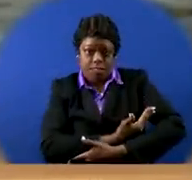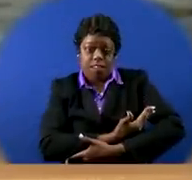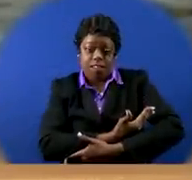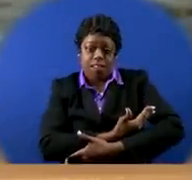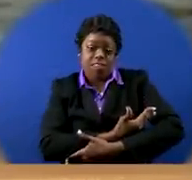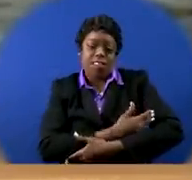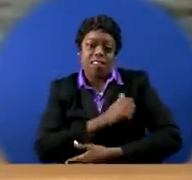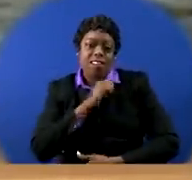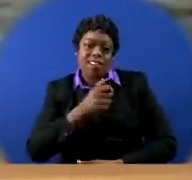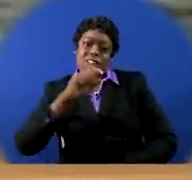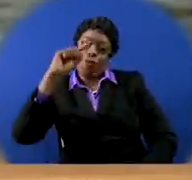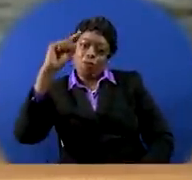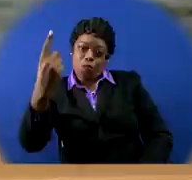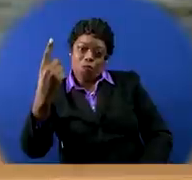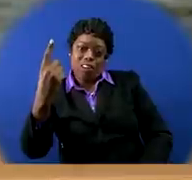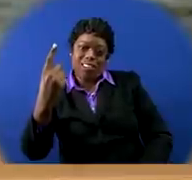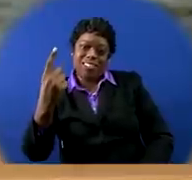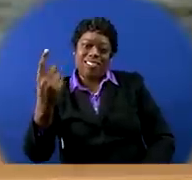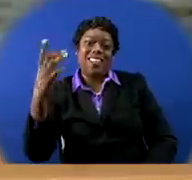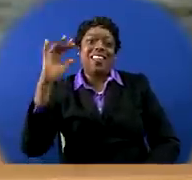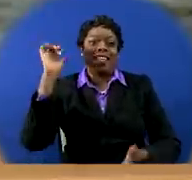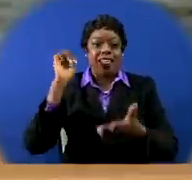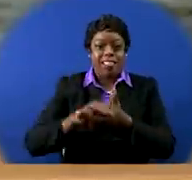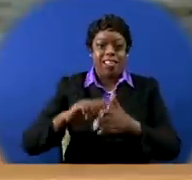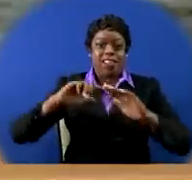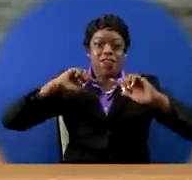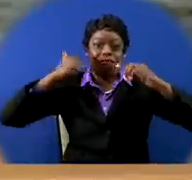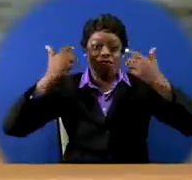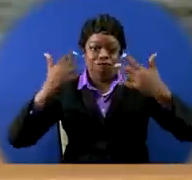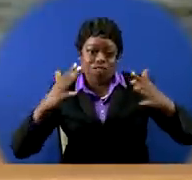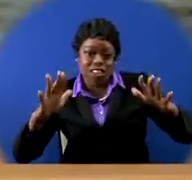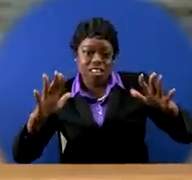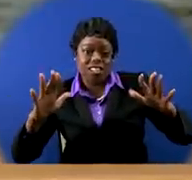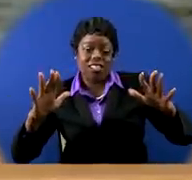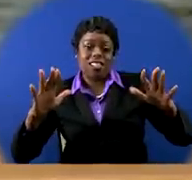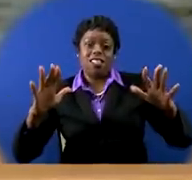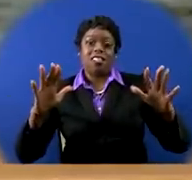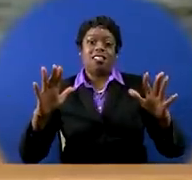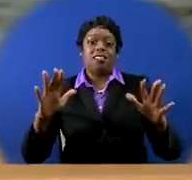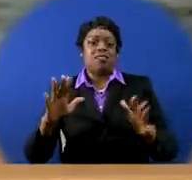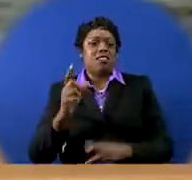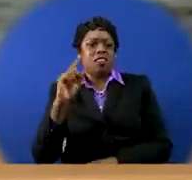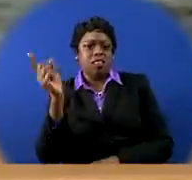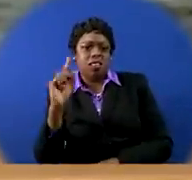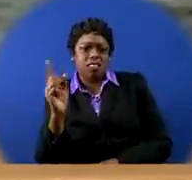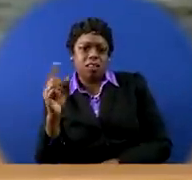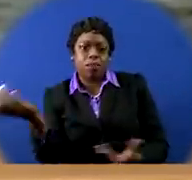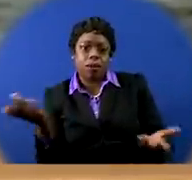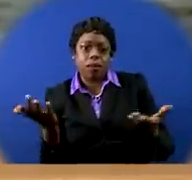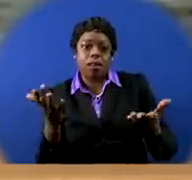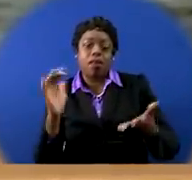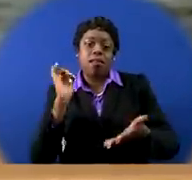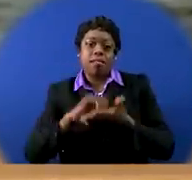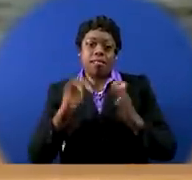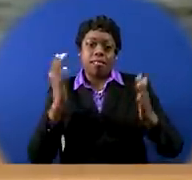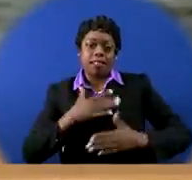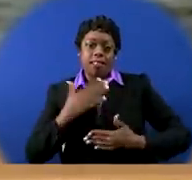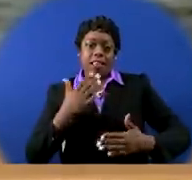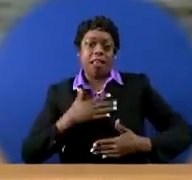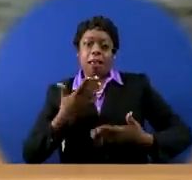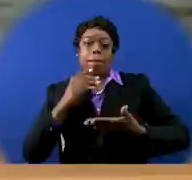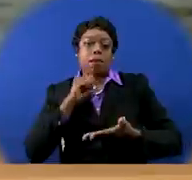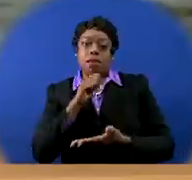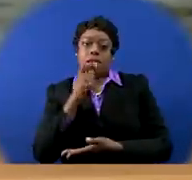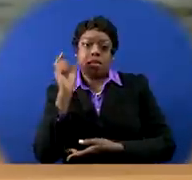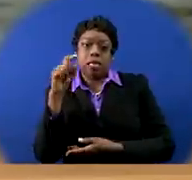I only have to do this once and it's done for all. Is there anybody in here who is grateful that we don't need